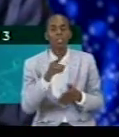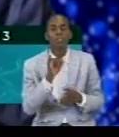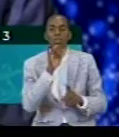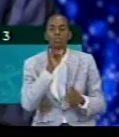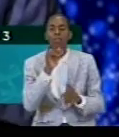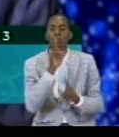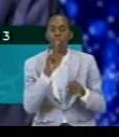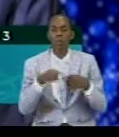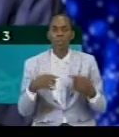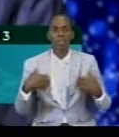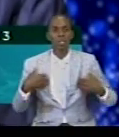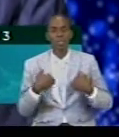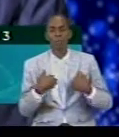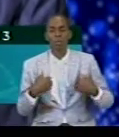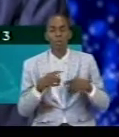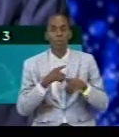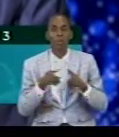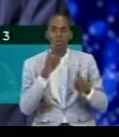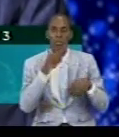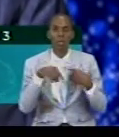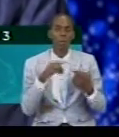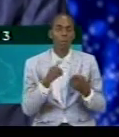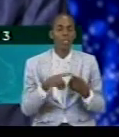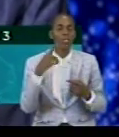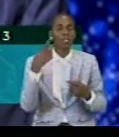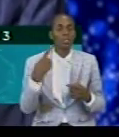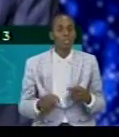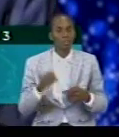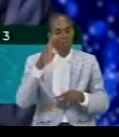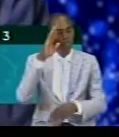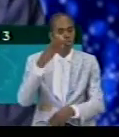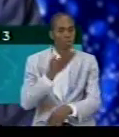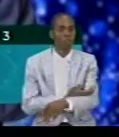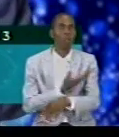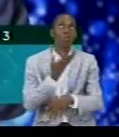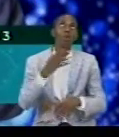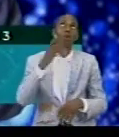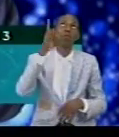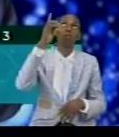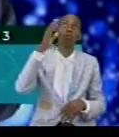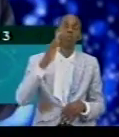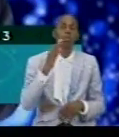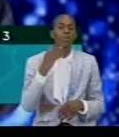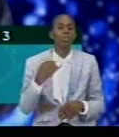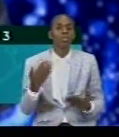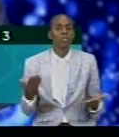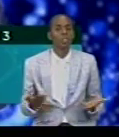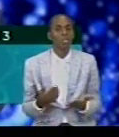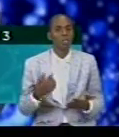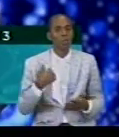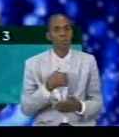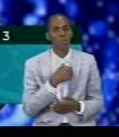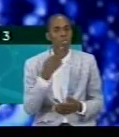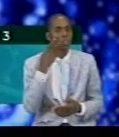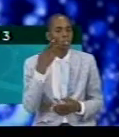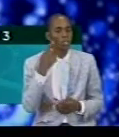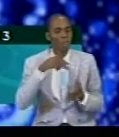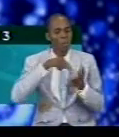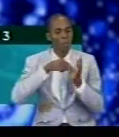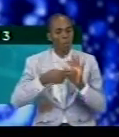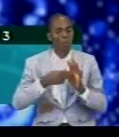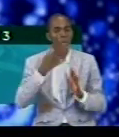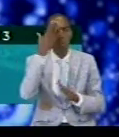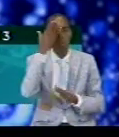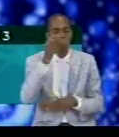God, which taketh away the sin of the world. Here we see the purpose why Christ came into the world. He didn't